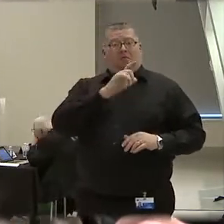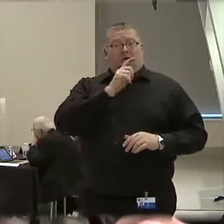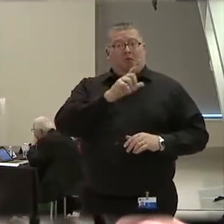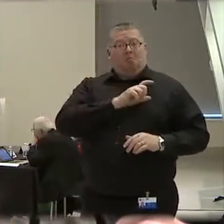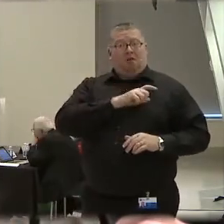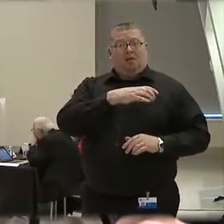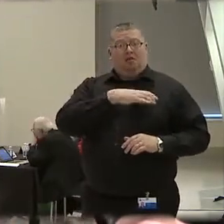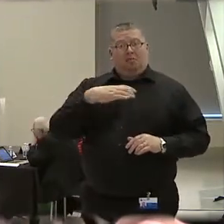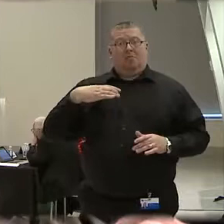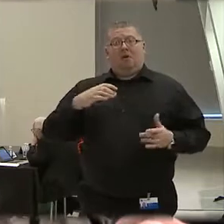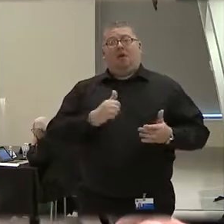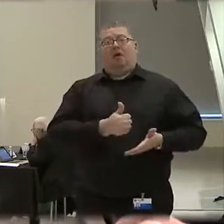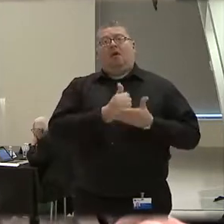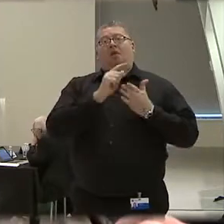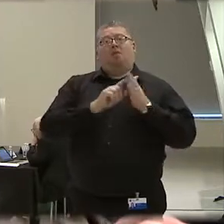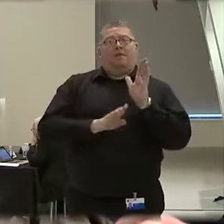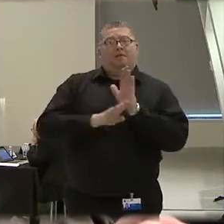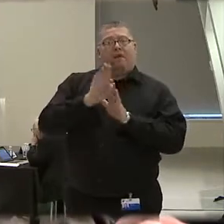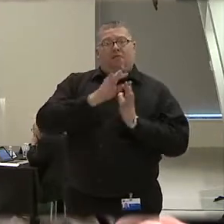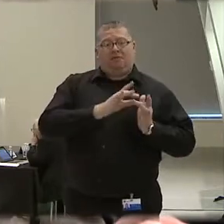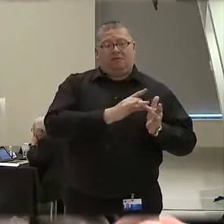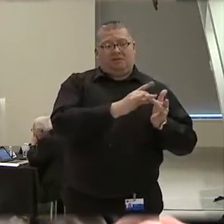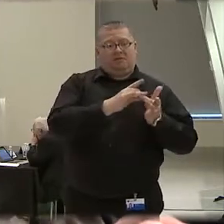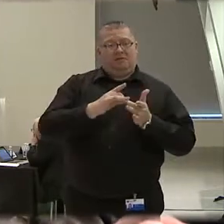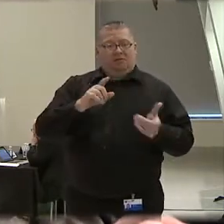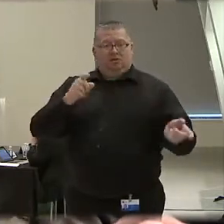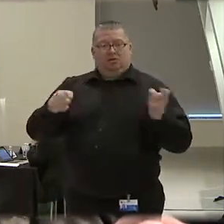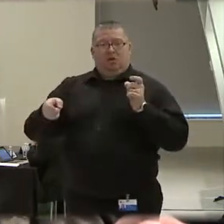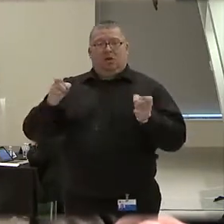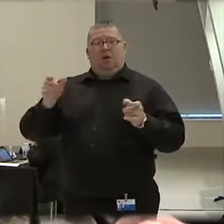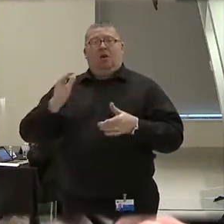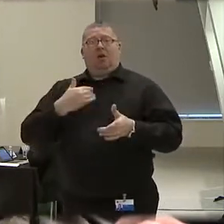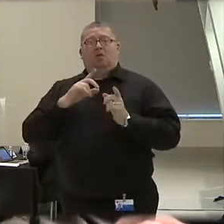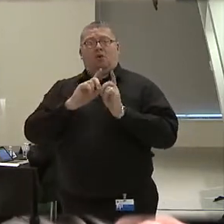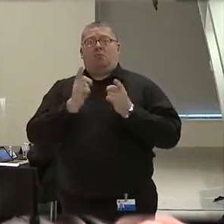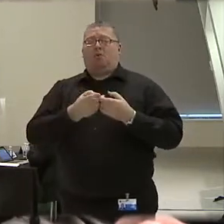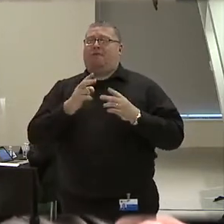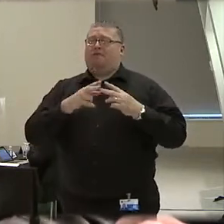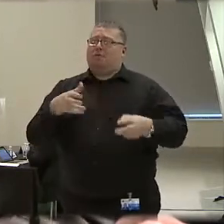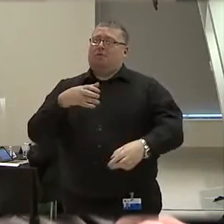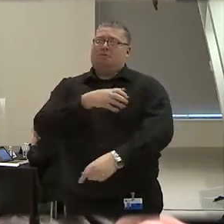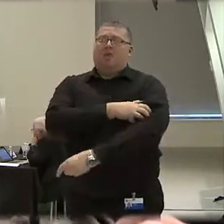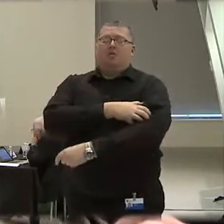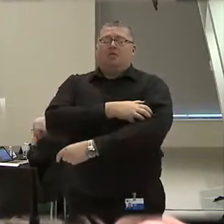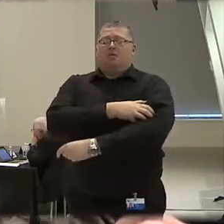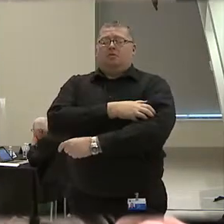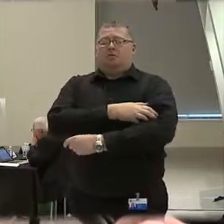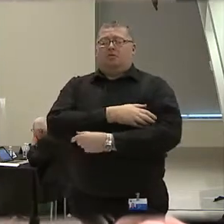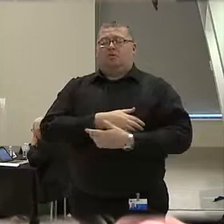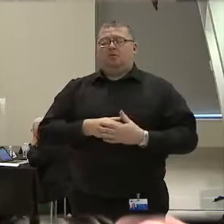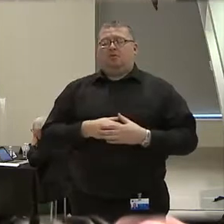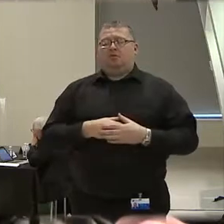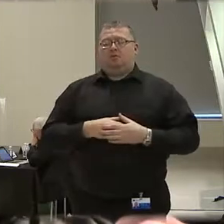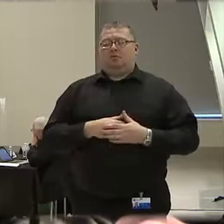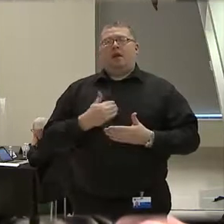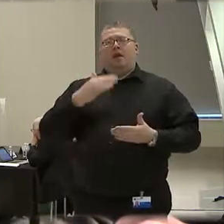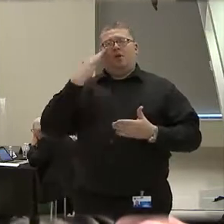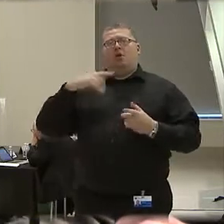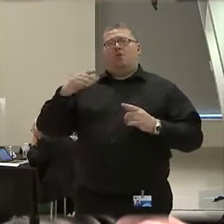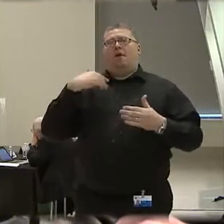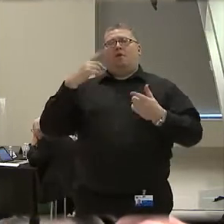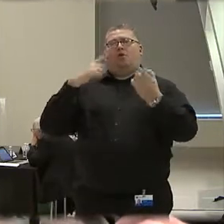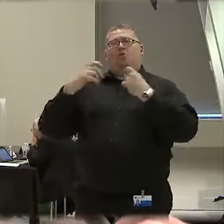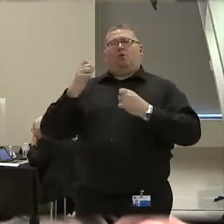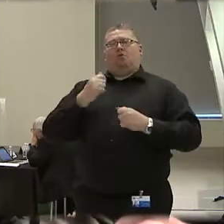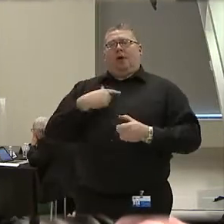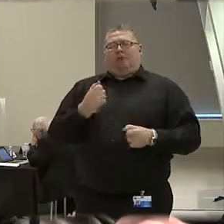steer the department, immensely powerful. And so I'll stop because I know you have questions, and